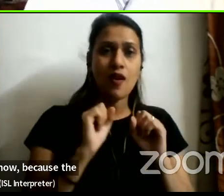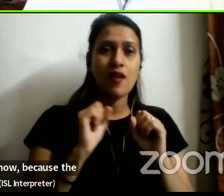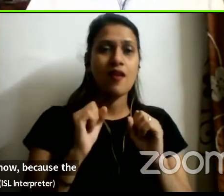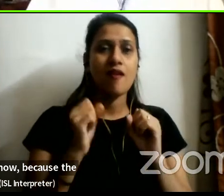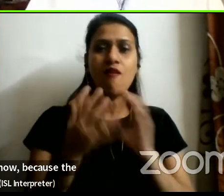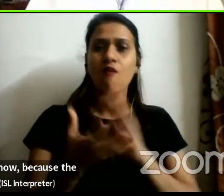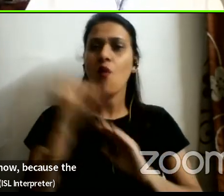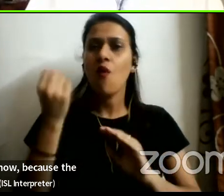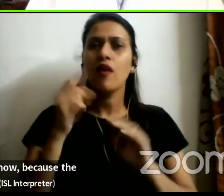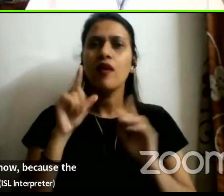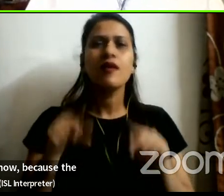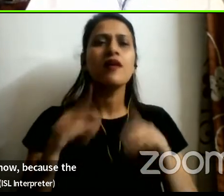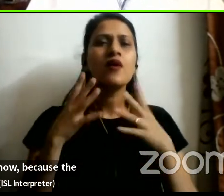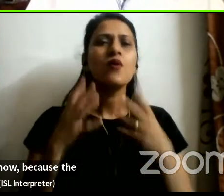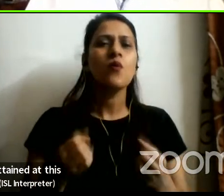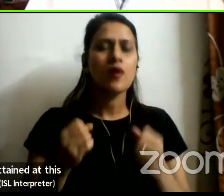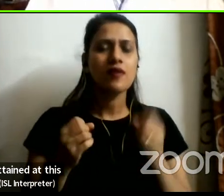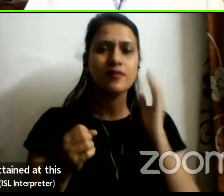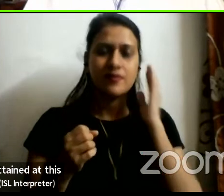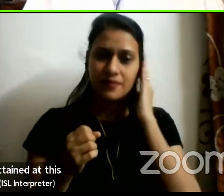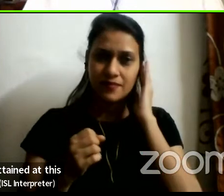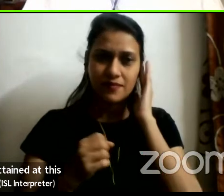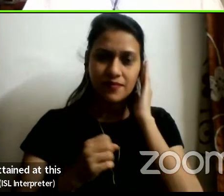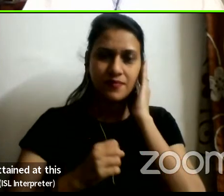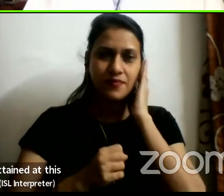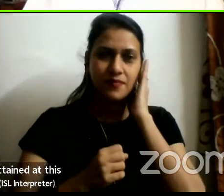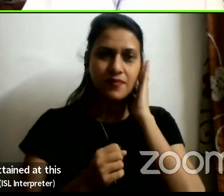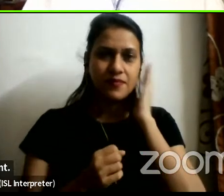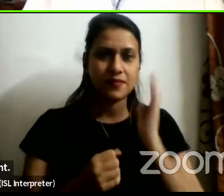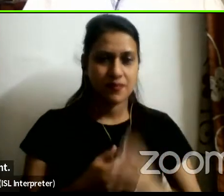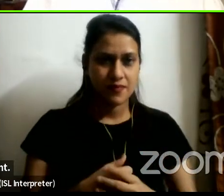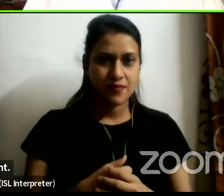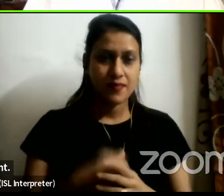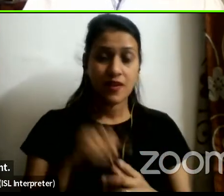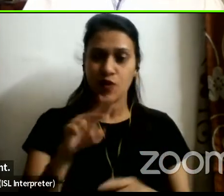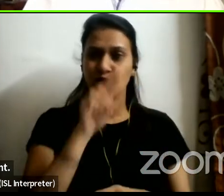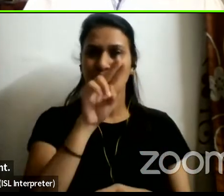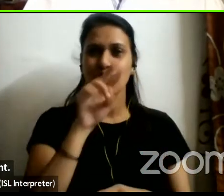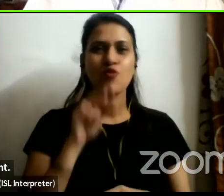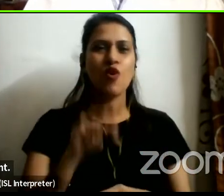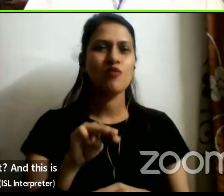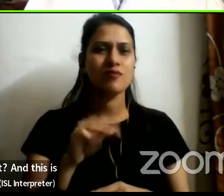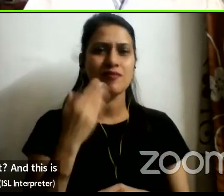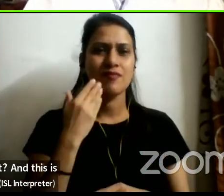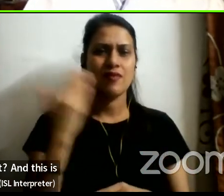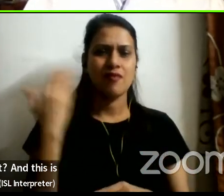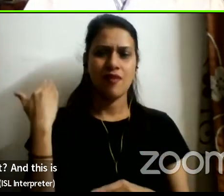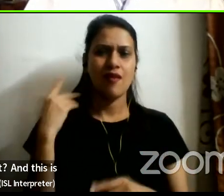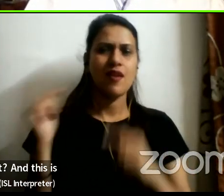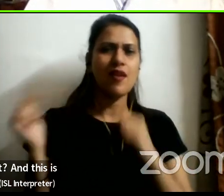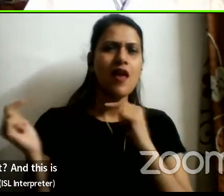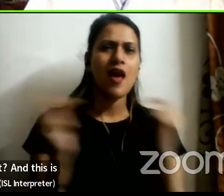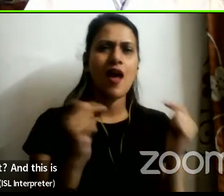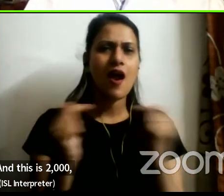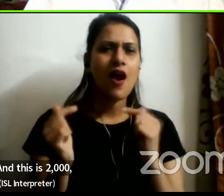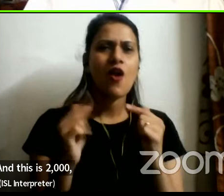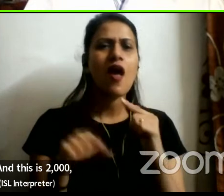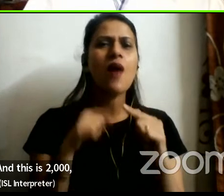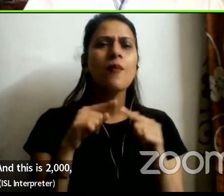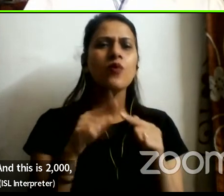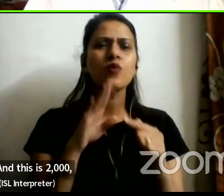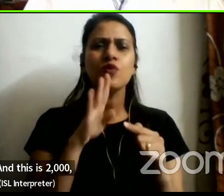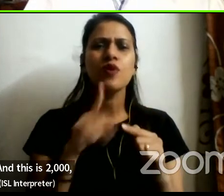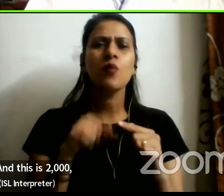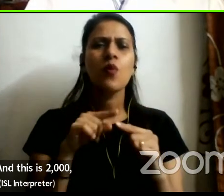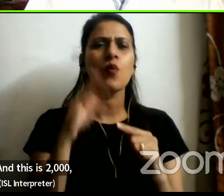not warrant, for instance, a merger control, right? And this is 2000. And therefore, they argue that, why are you even talking